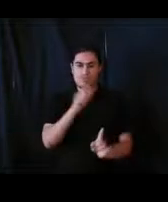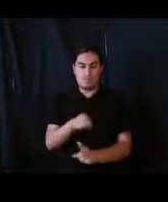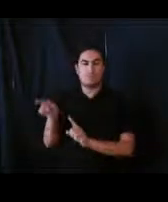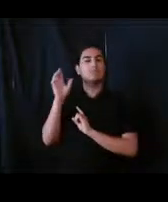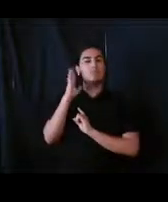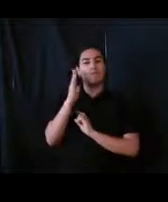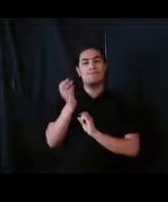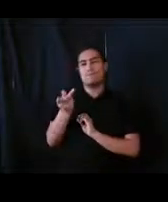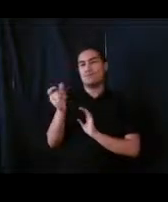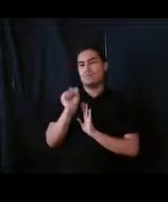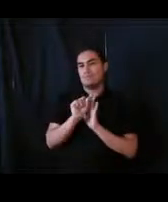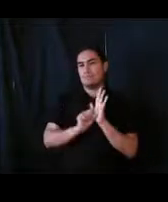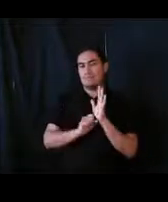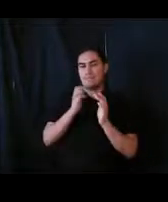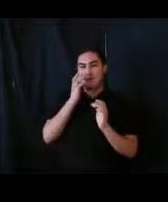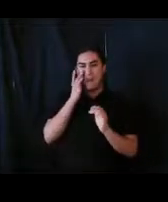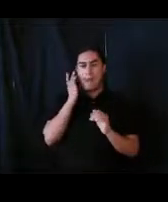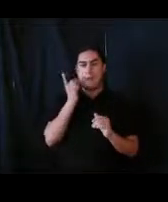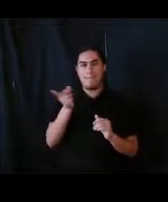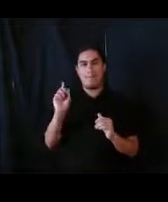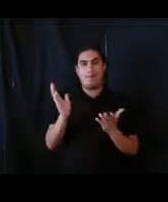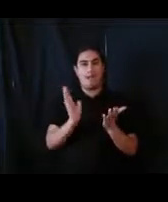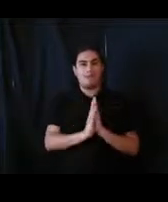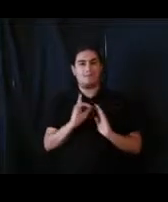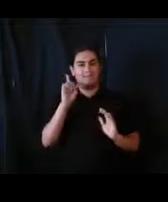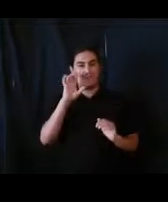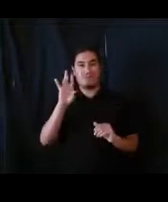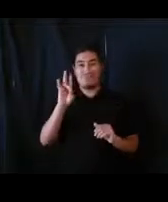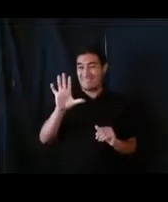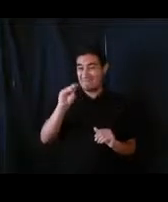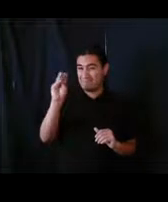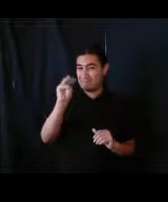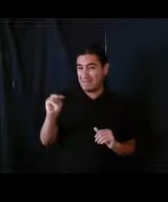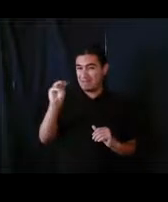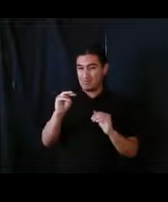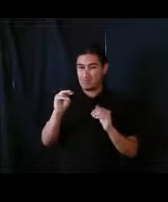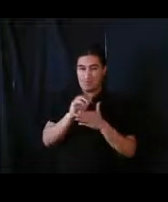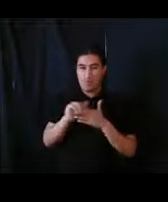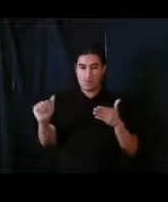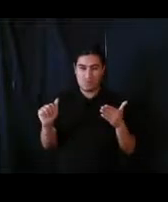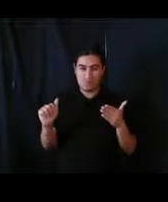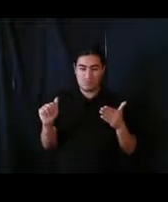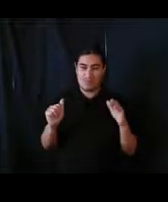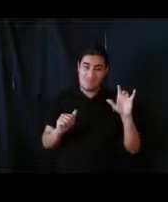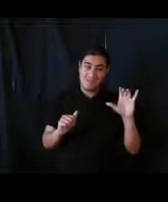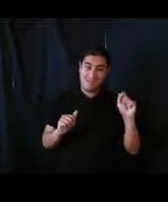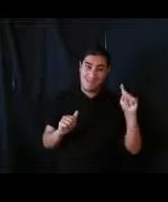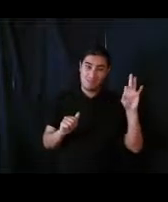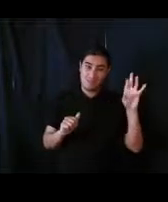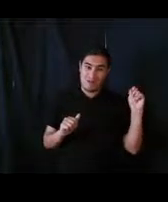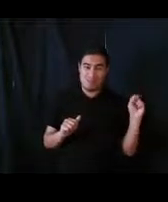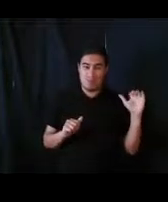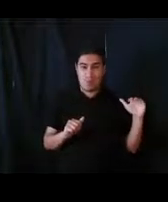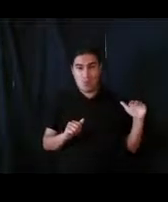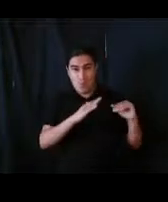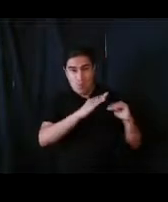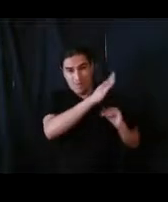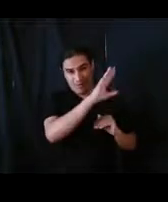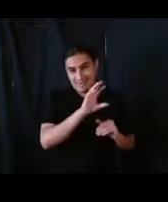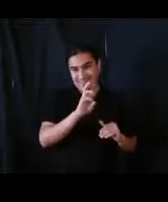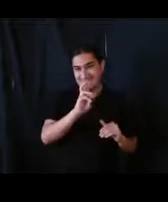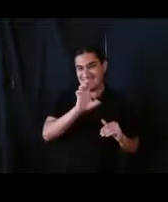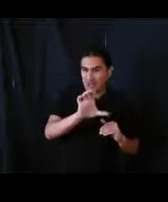some states were asking for 75 million dollars um and caltrans is over 600 million when they